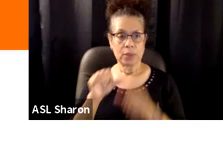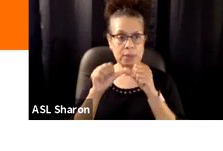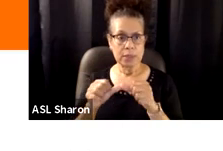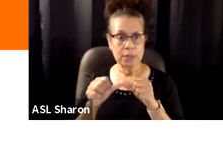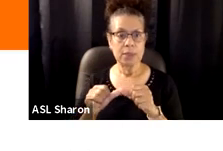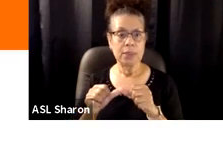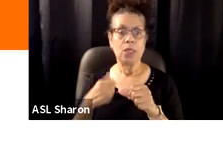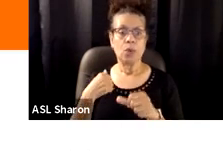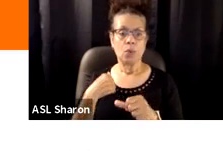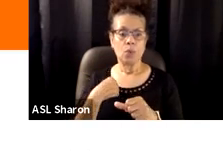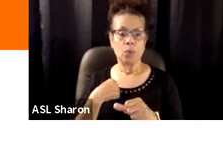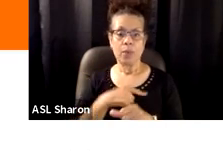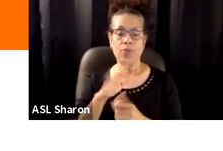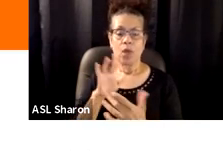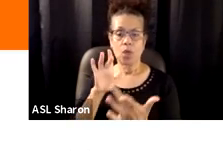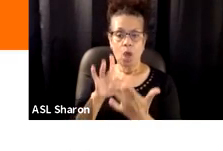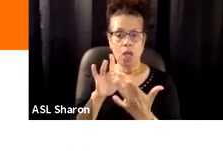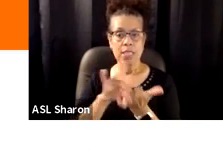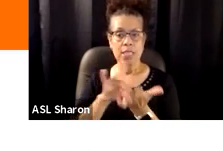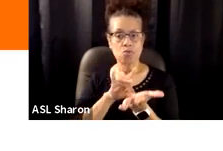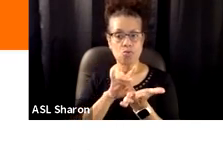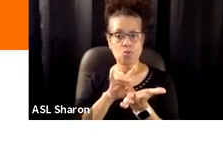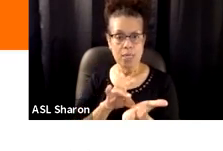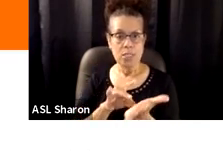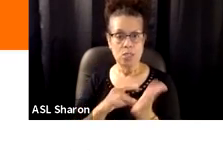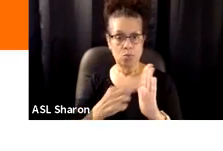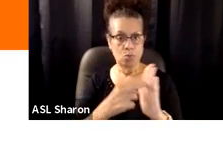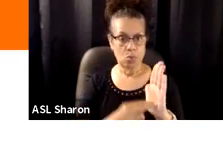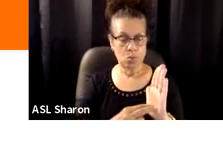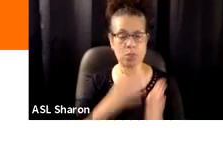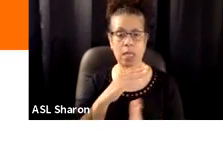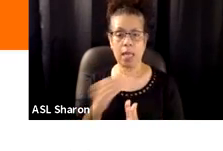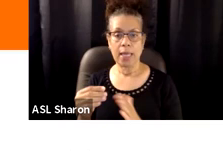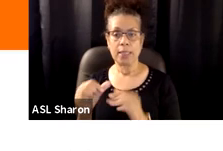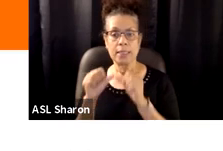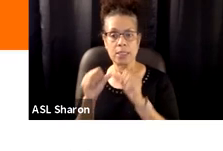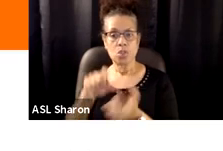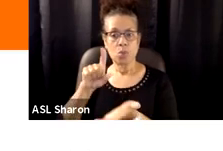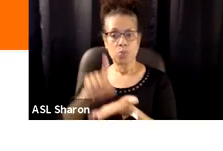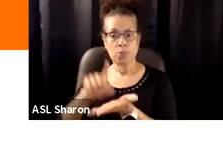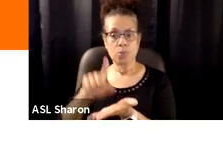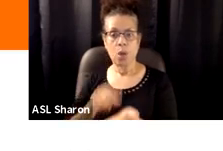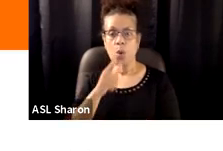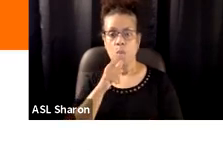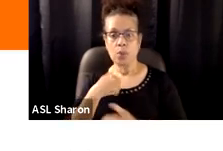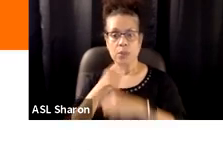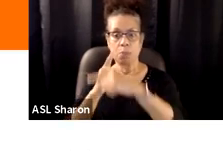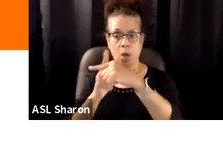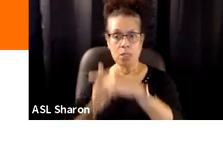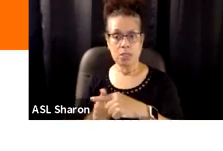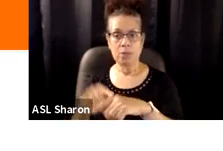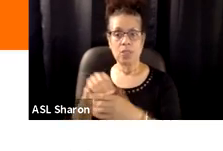contact contact tracing protocols and will continue publishing covert positive cases by school on its